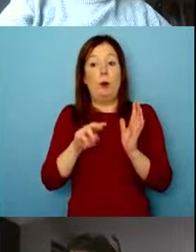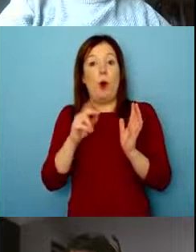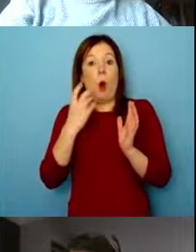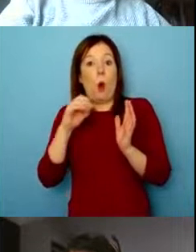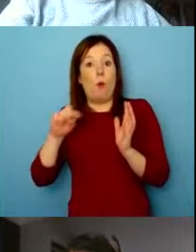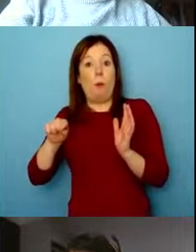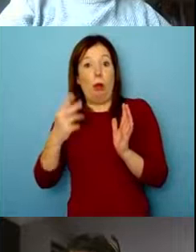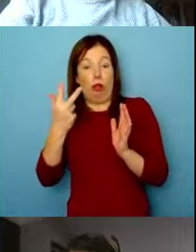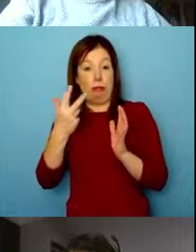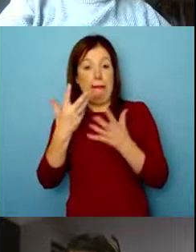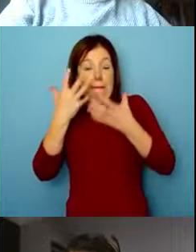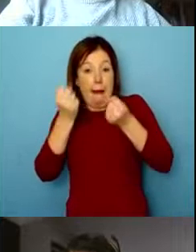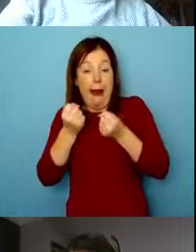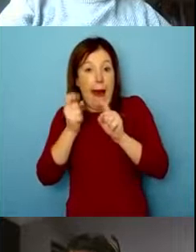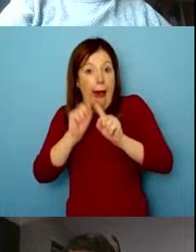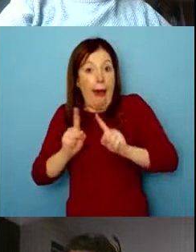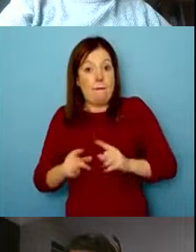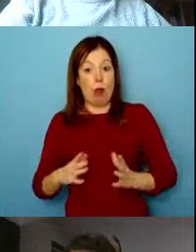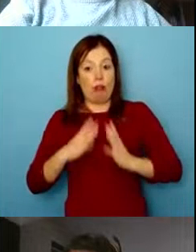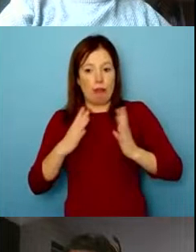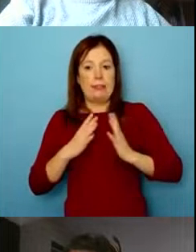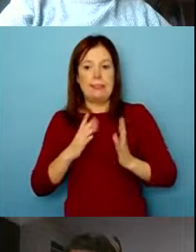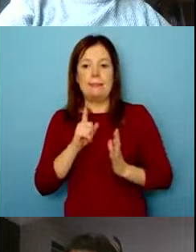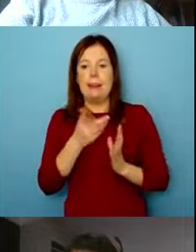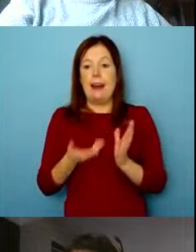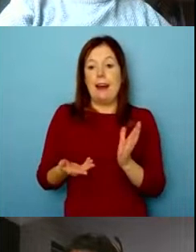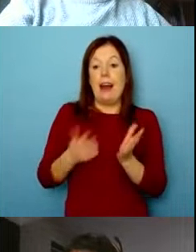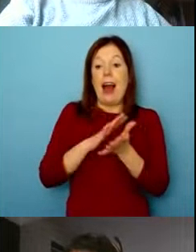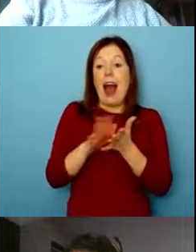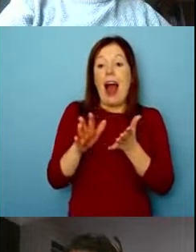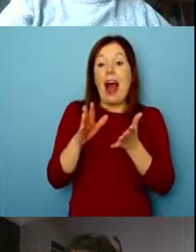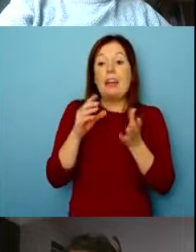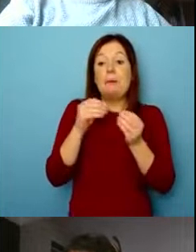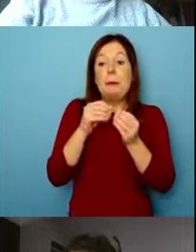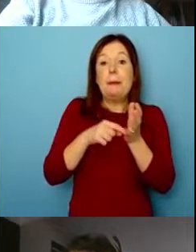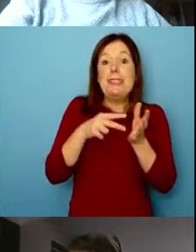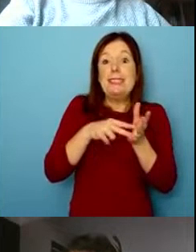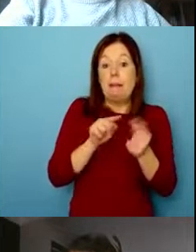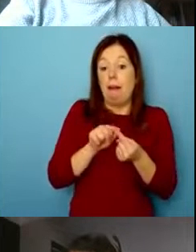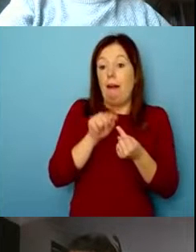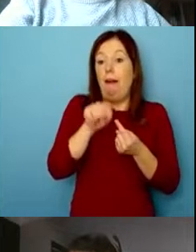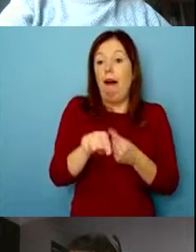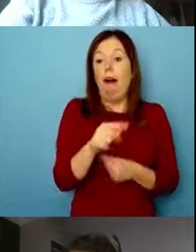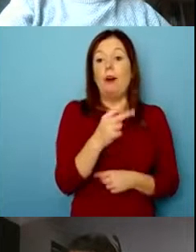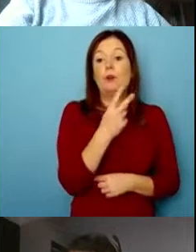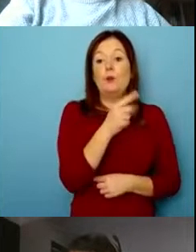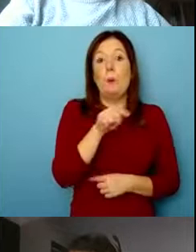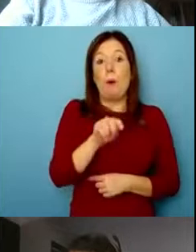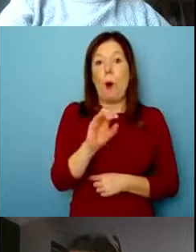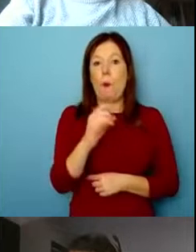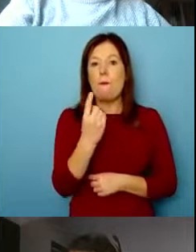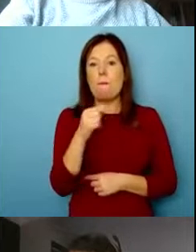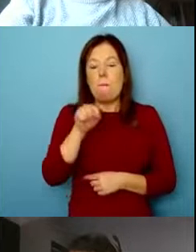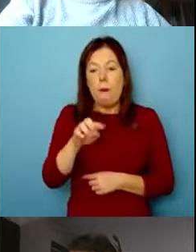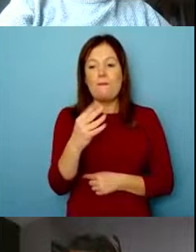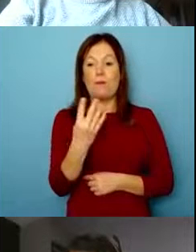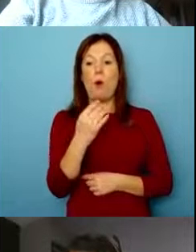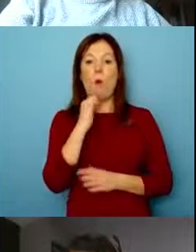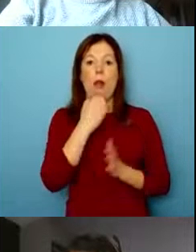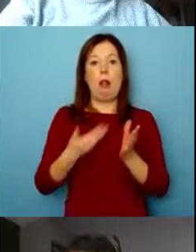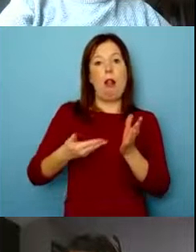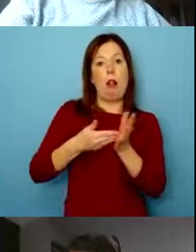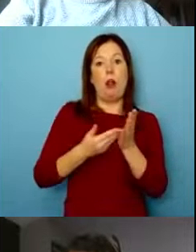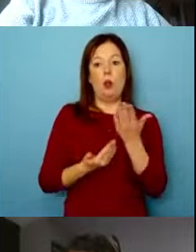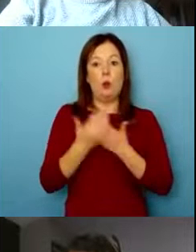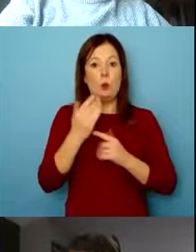effect. So extras that HBBTV 204 will bring is that there'll be some new features, for